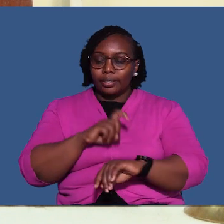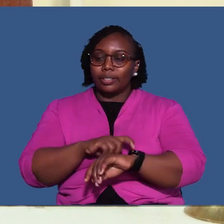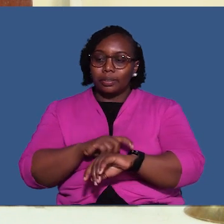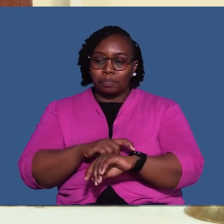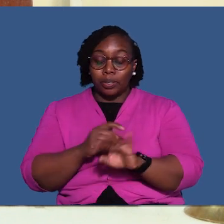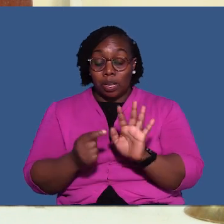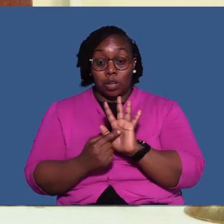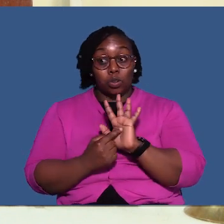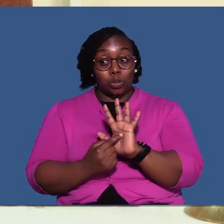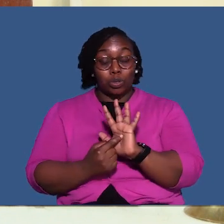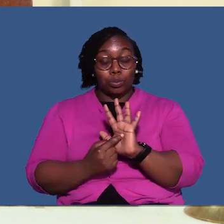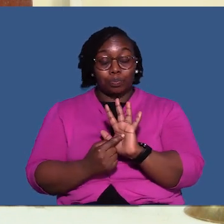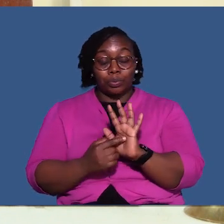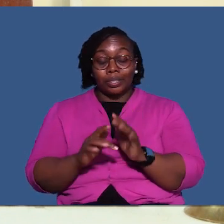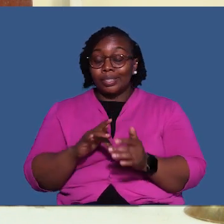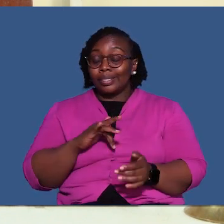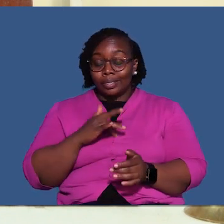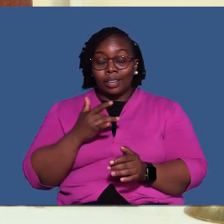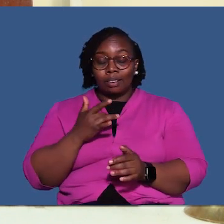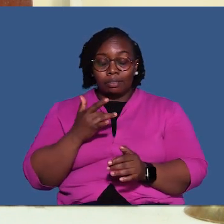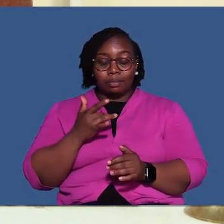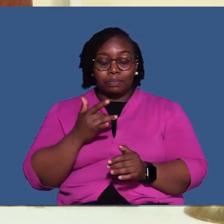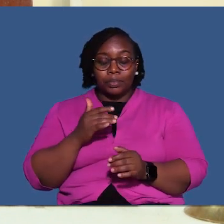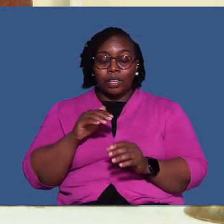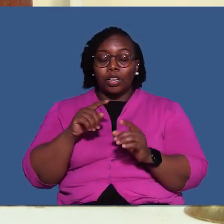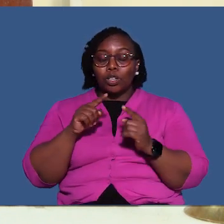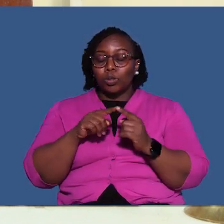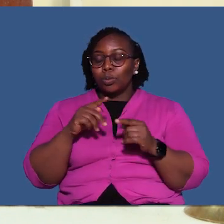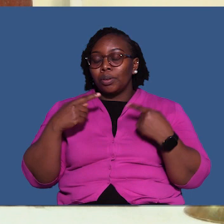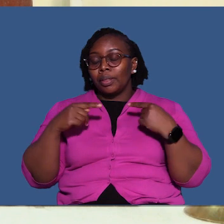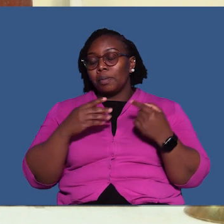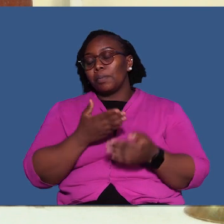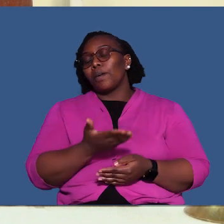to demonstrate himself to these people.